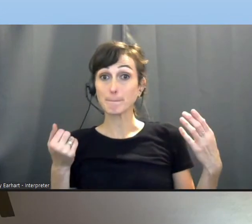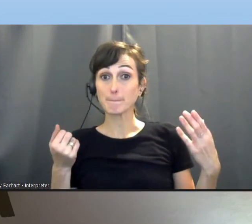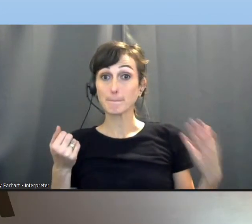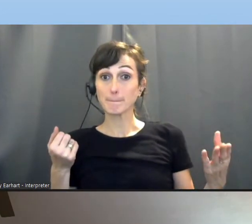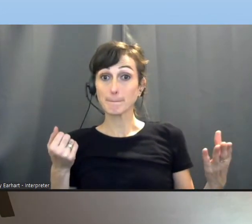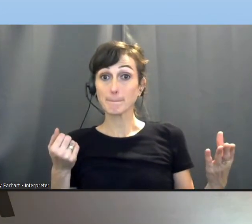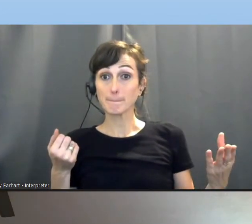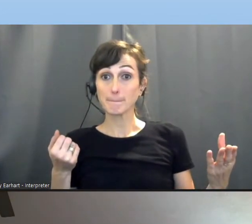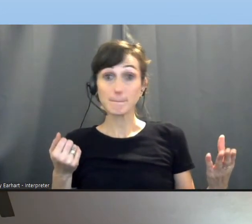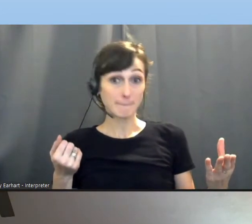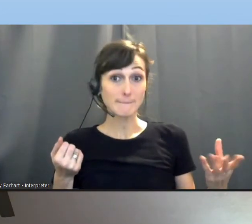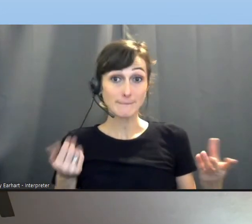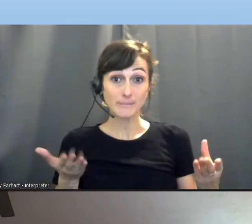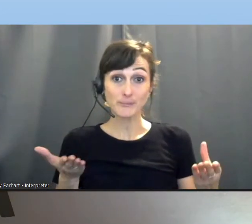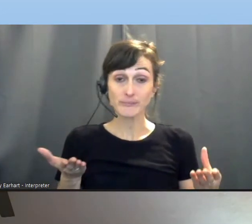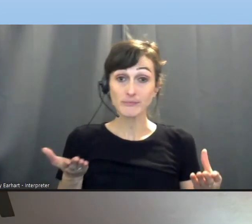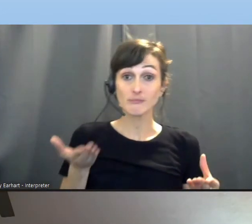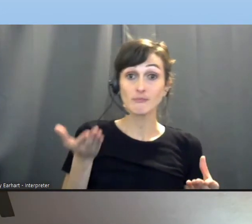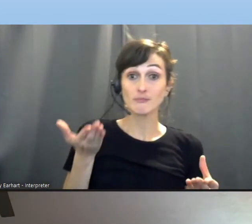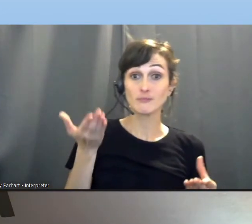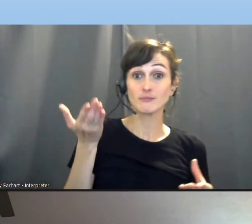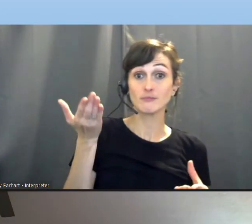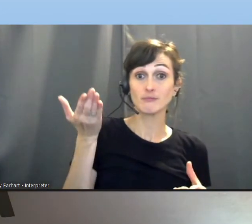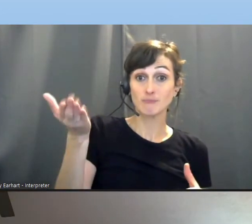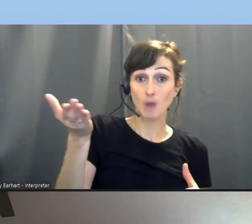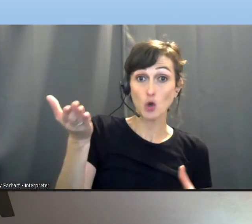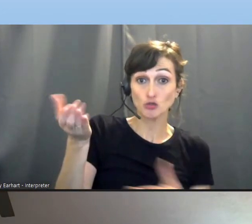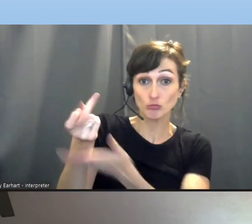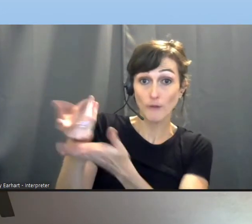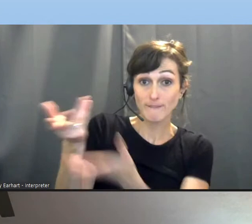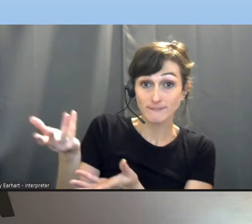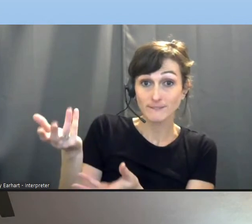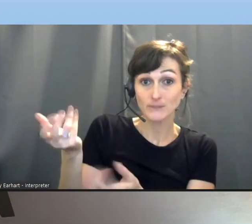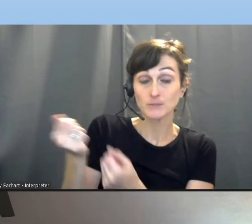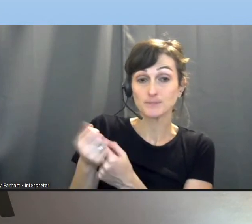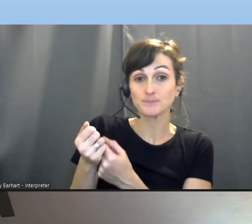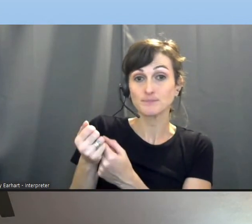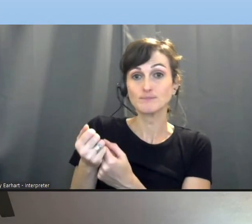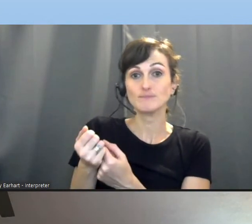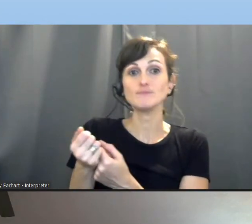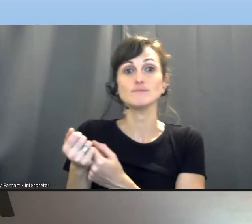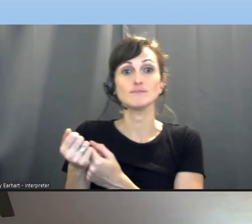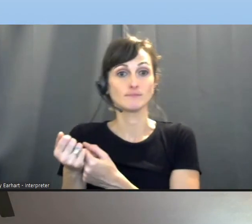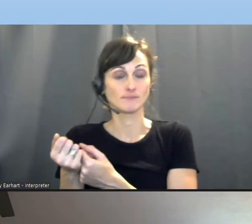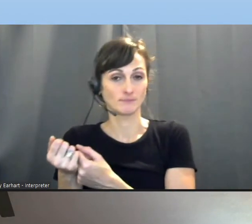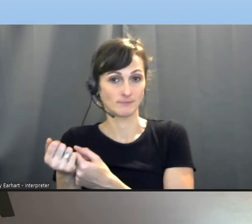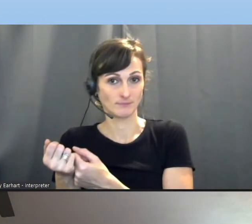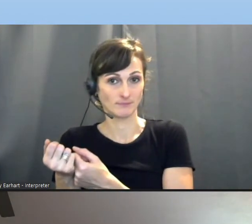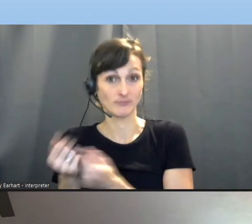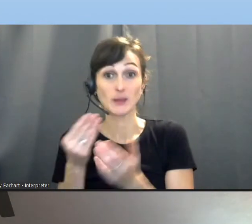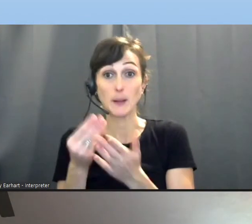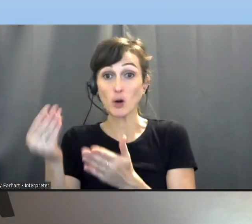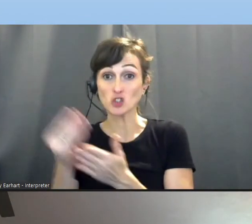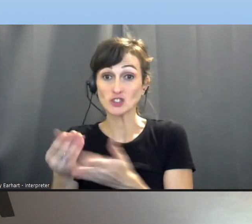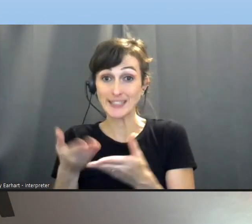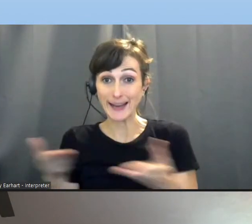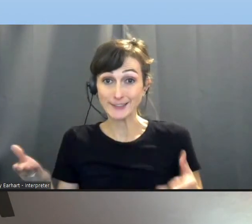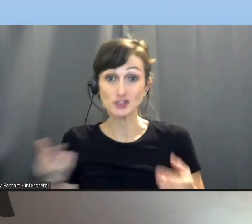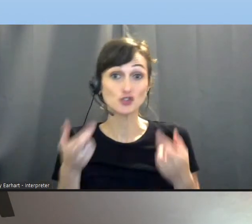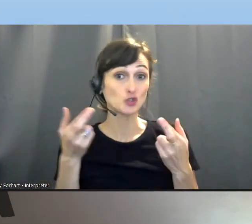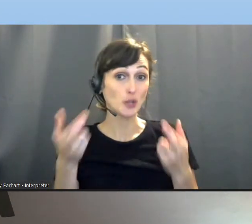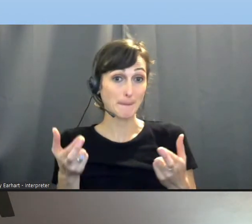there a motion to Motion to approve person agents the purchasing agent's